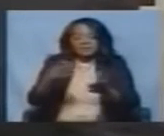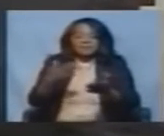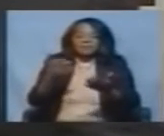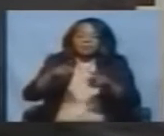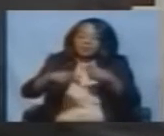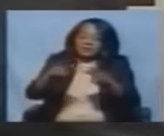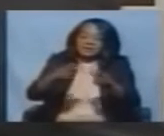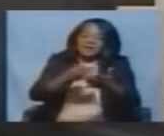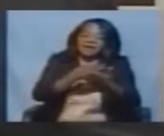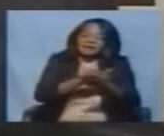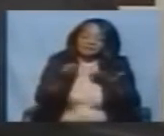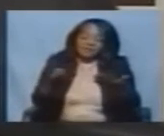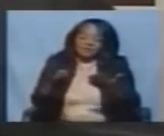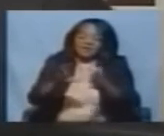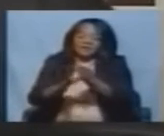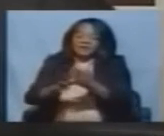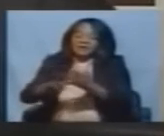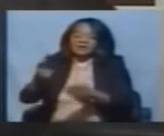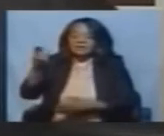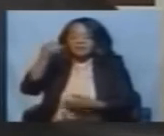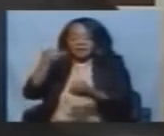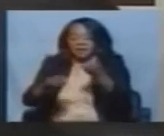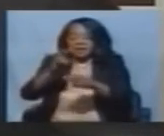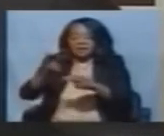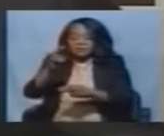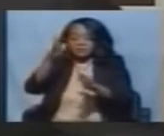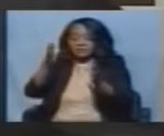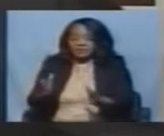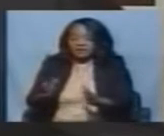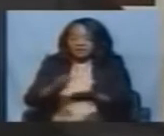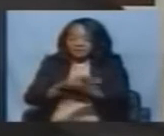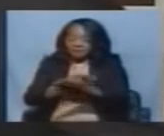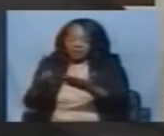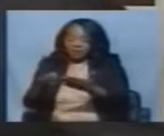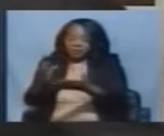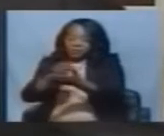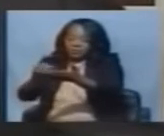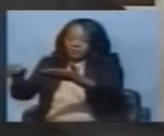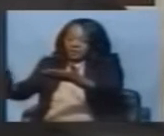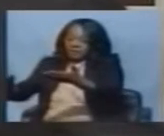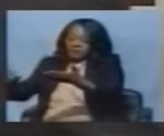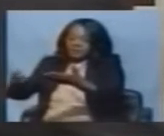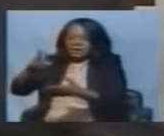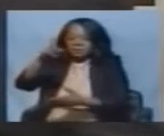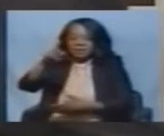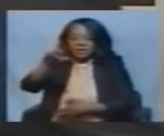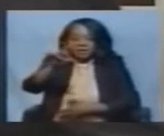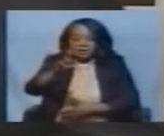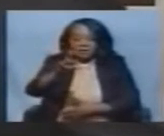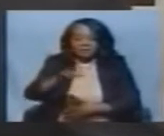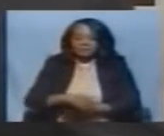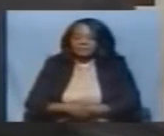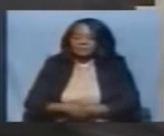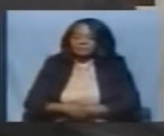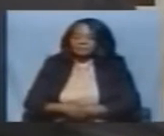and the end user deliberately fails to write a PR. I want you to listen to this, to raise the PR until you